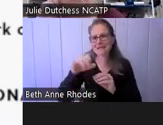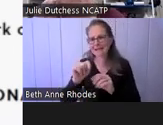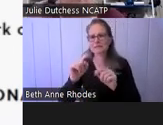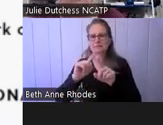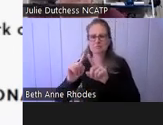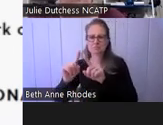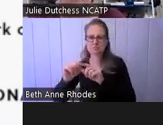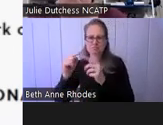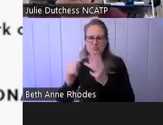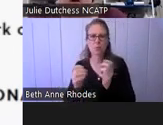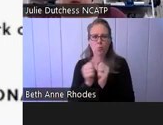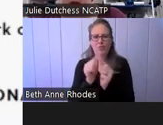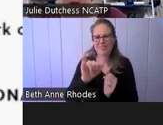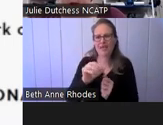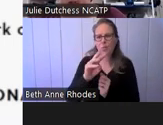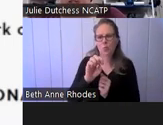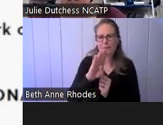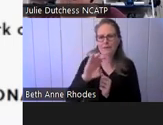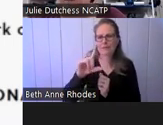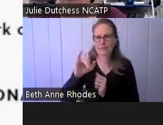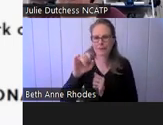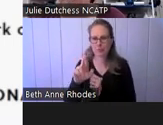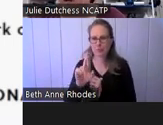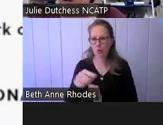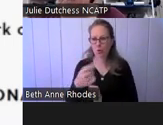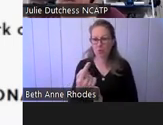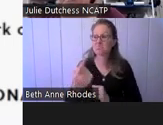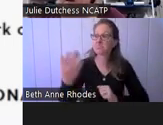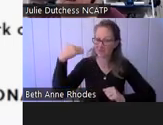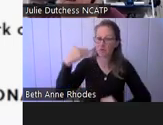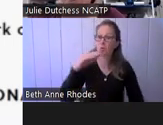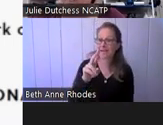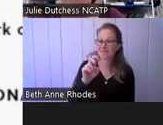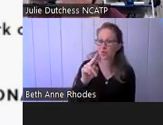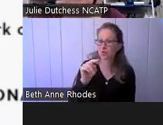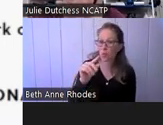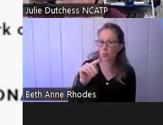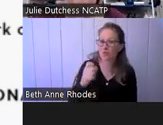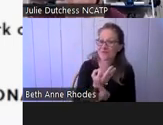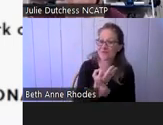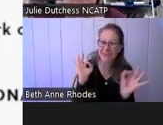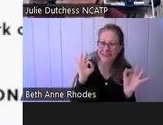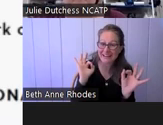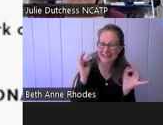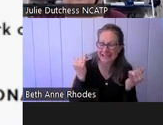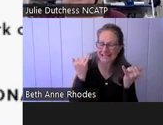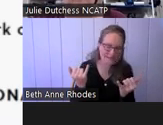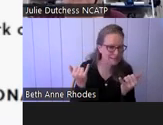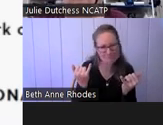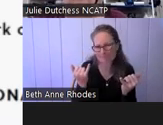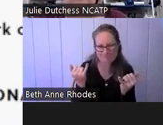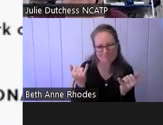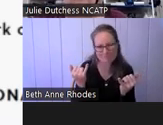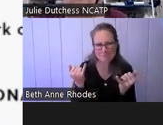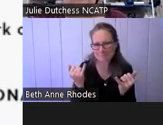web clipper alone. Evernote used to just be totally free. It's not anymore, but you can do a lot of things that